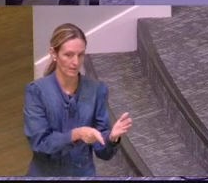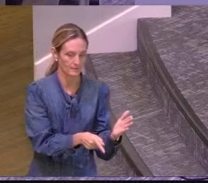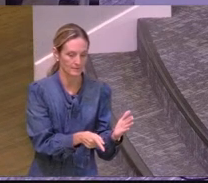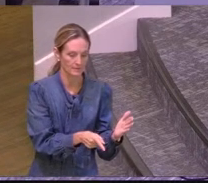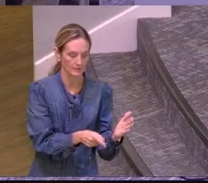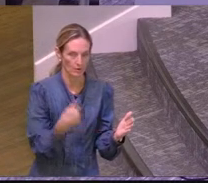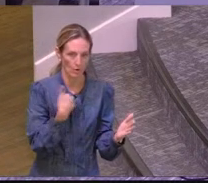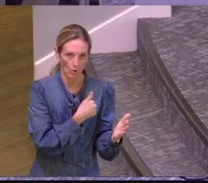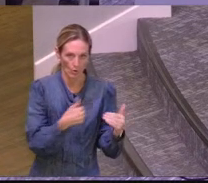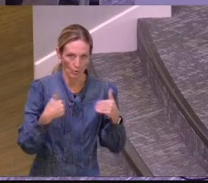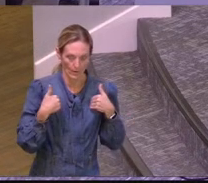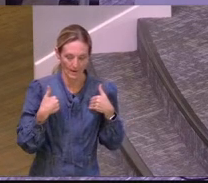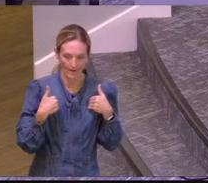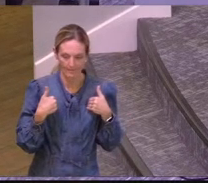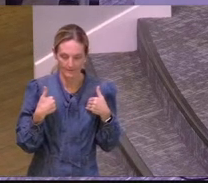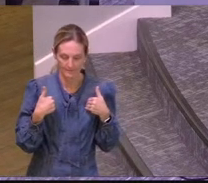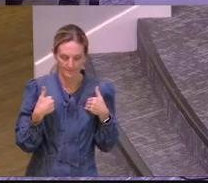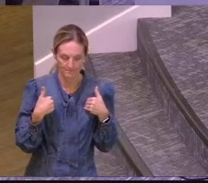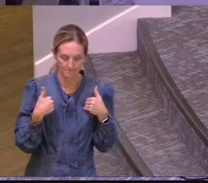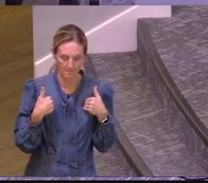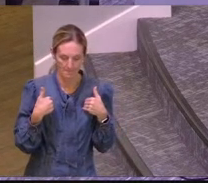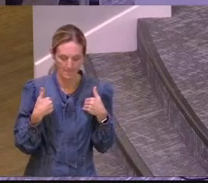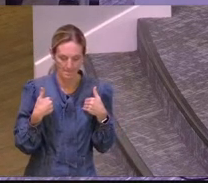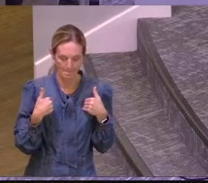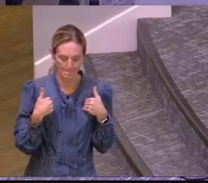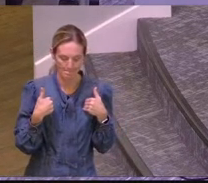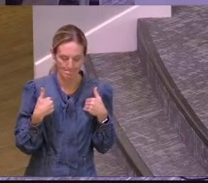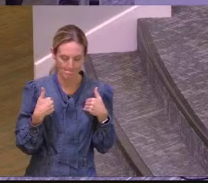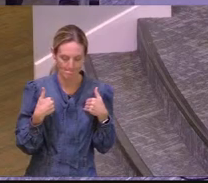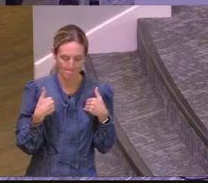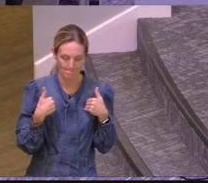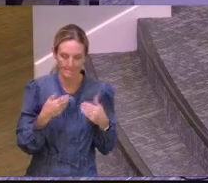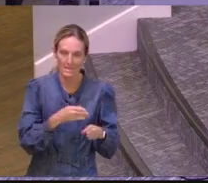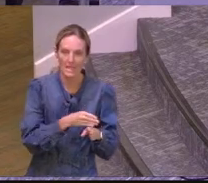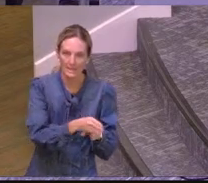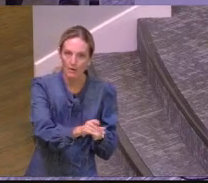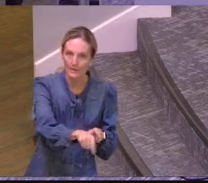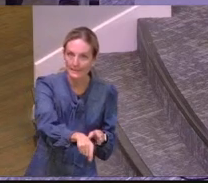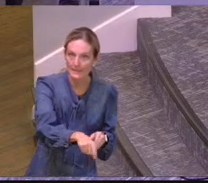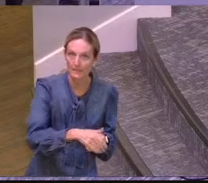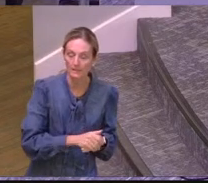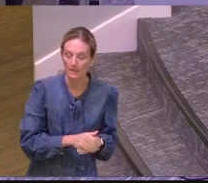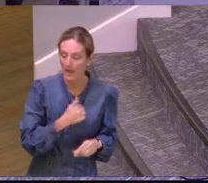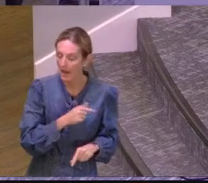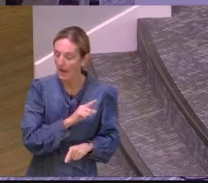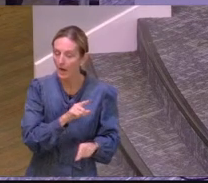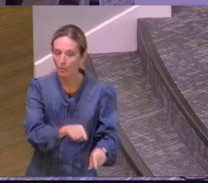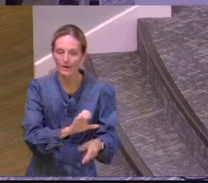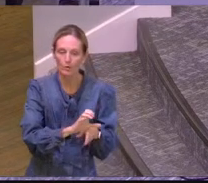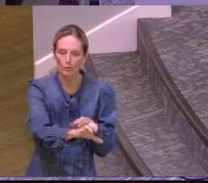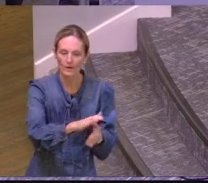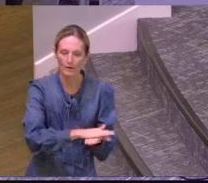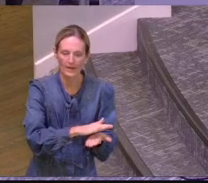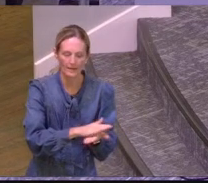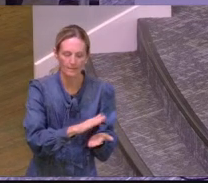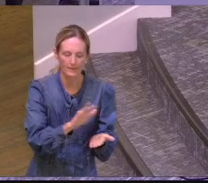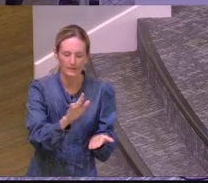we have an area that is sorely needed. I know I went to the Career Academy,